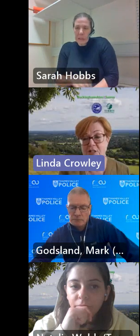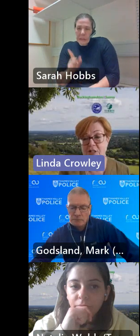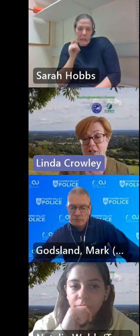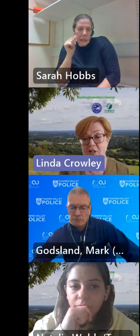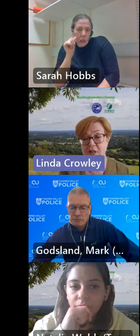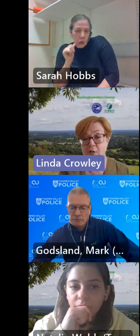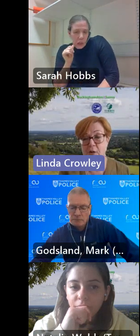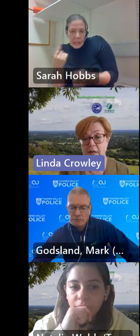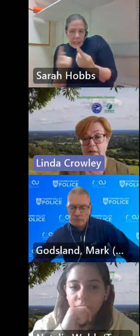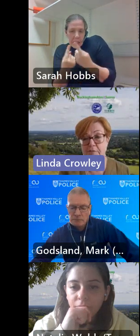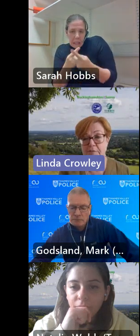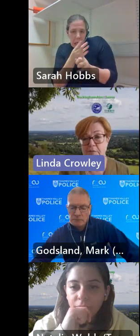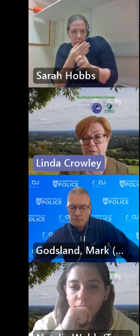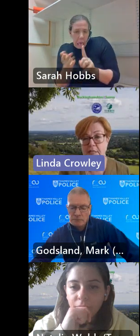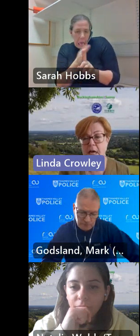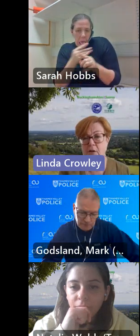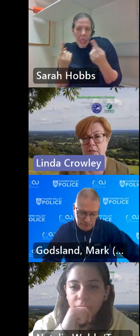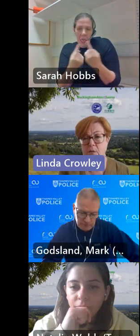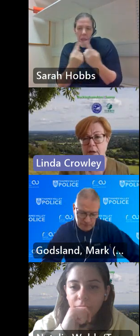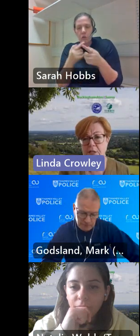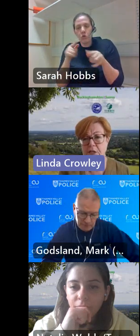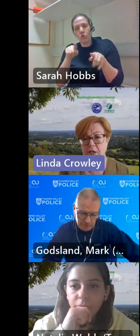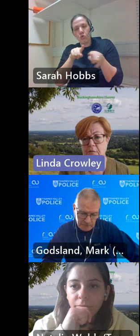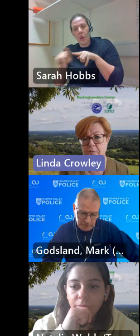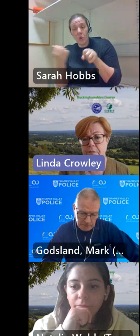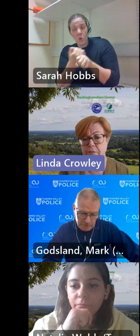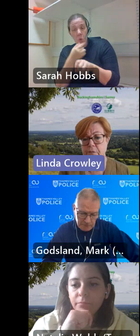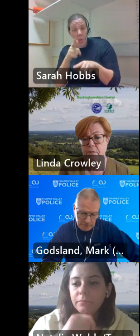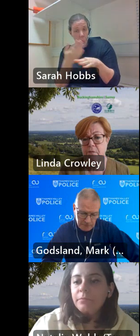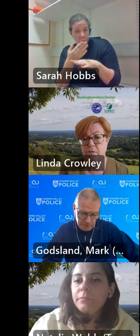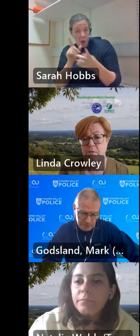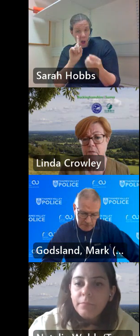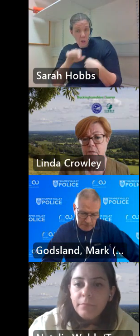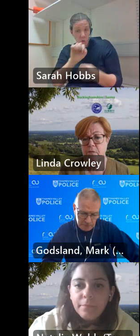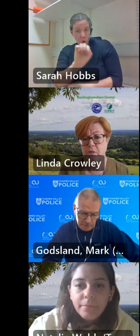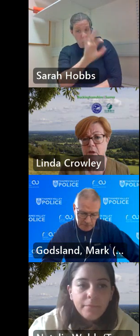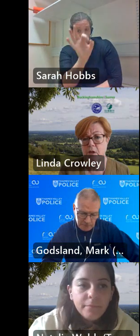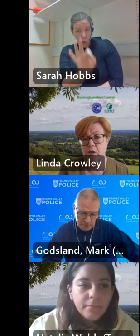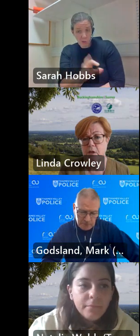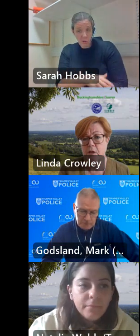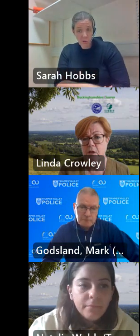encourage you to do that work. Does that answer the question?